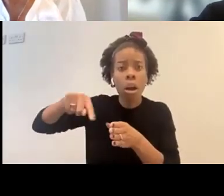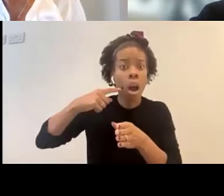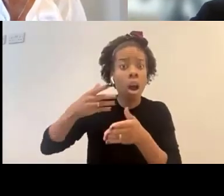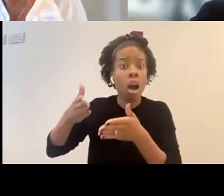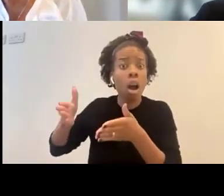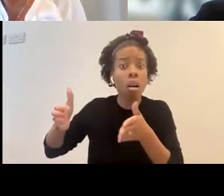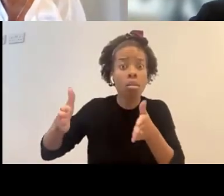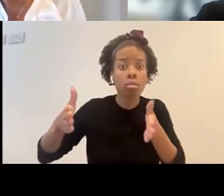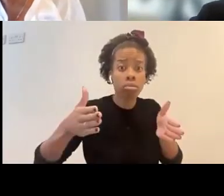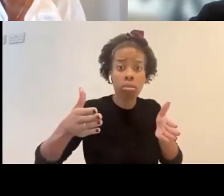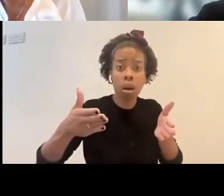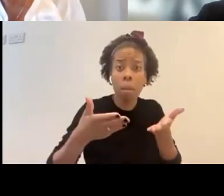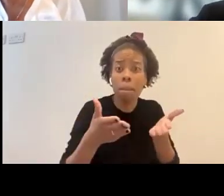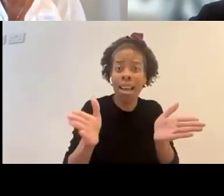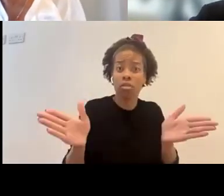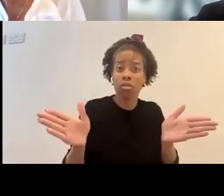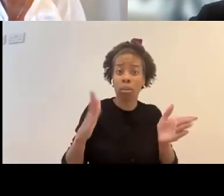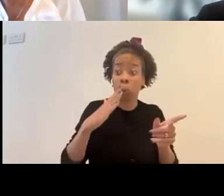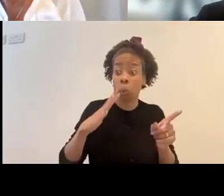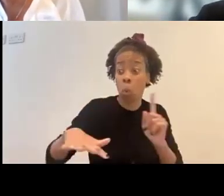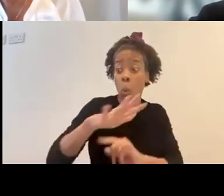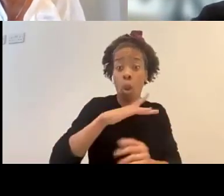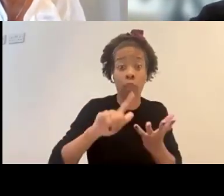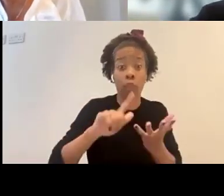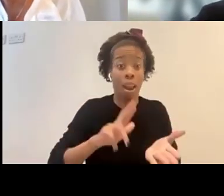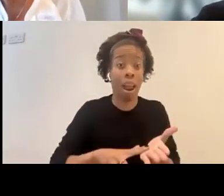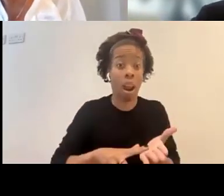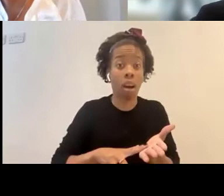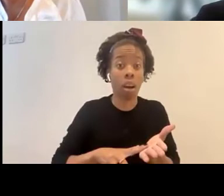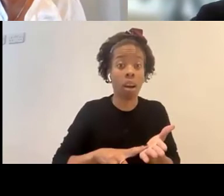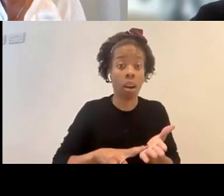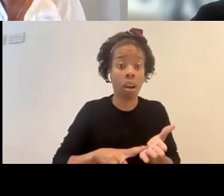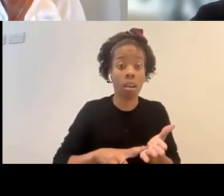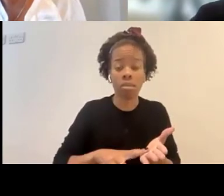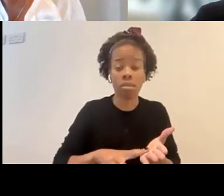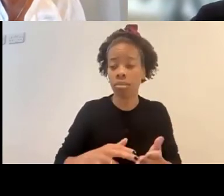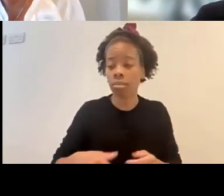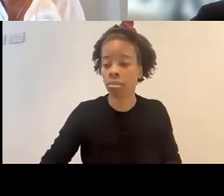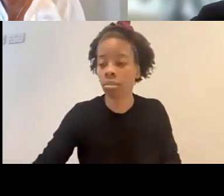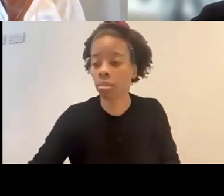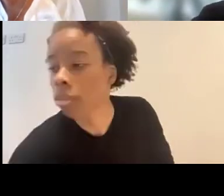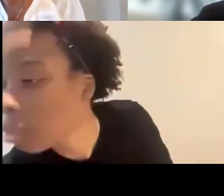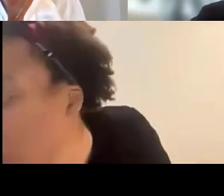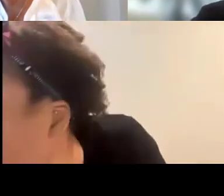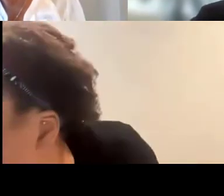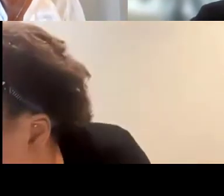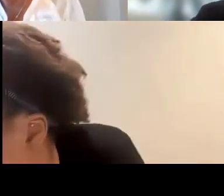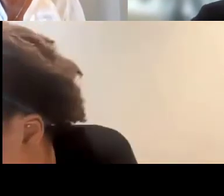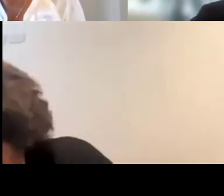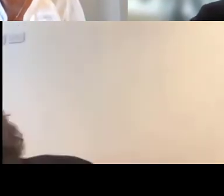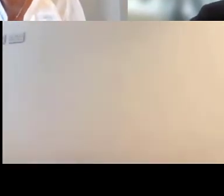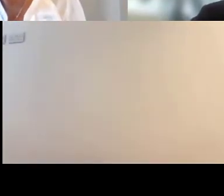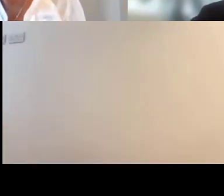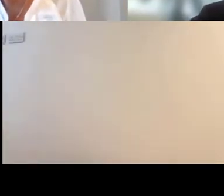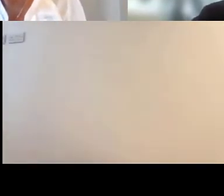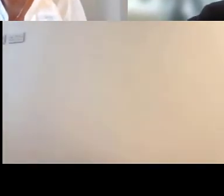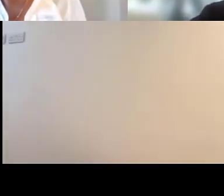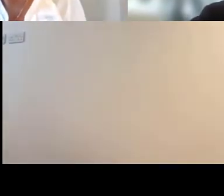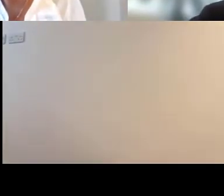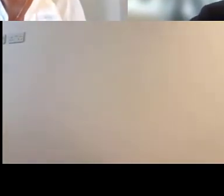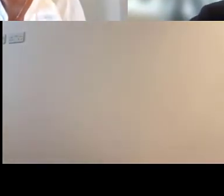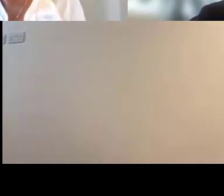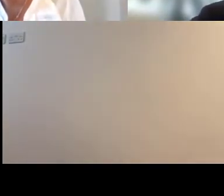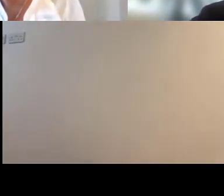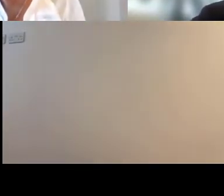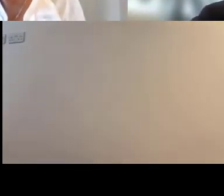the UN. And if I can brag a little bit on my organization, in the last 10 years, 12 years,